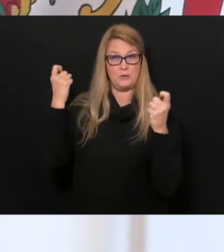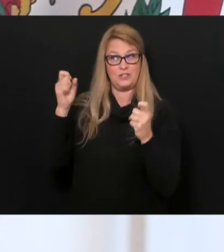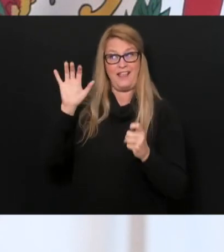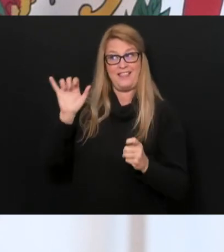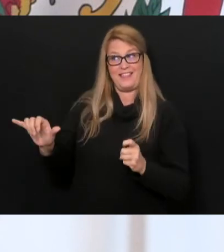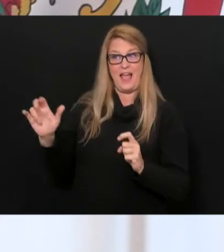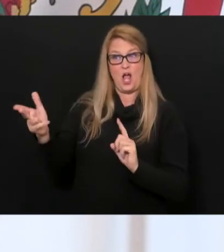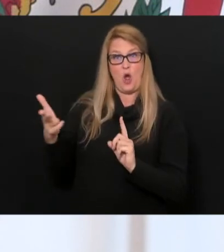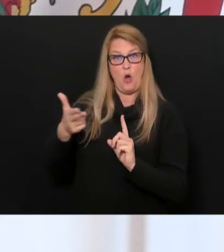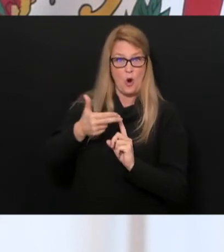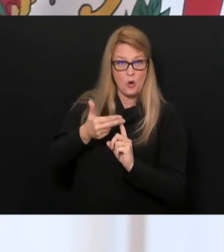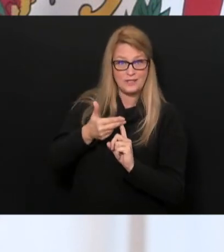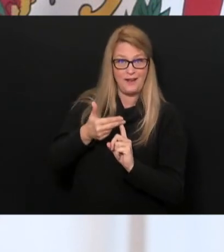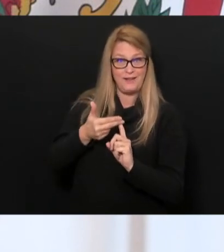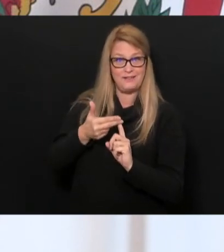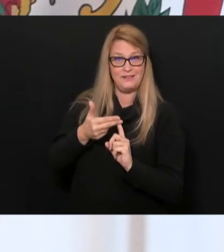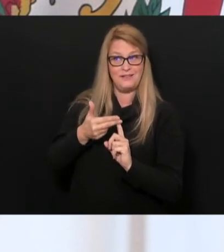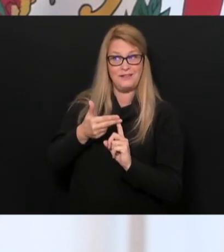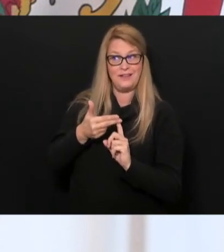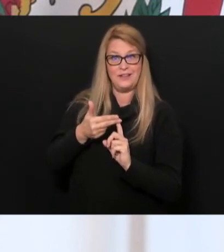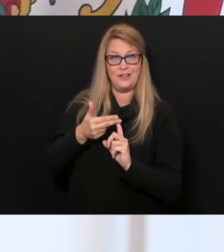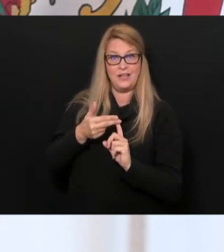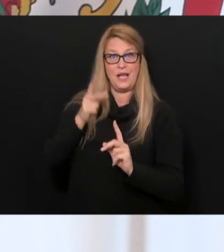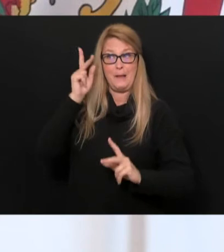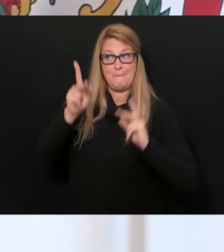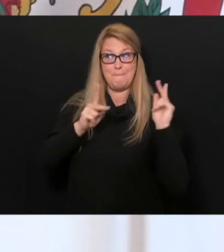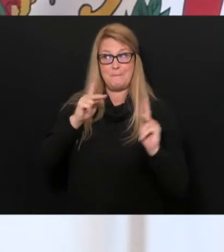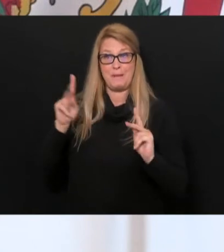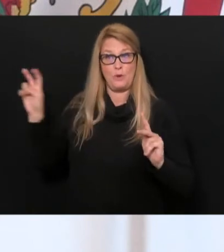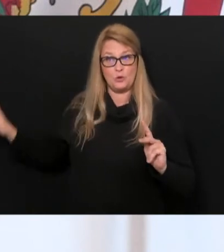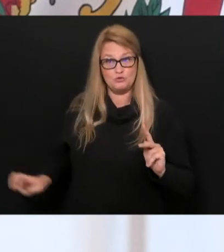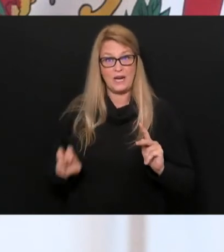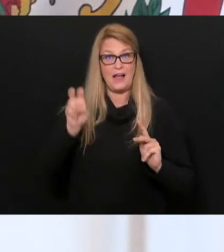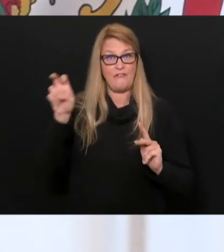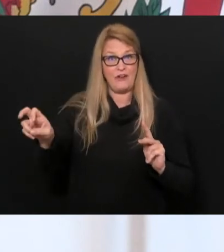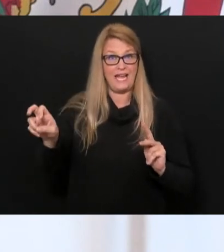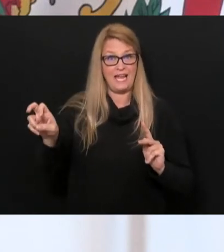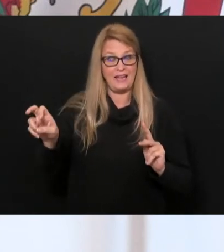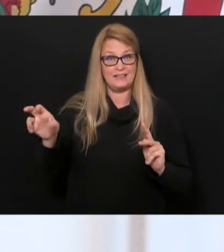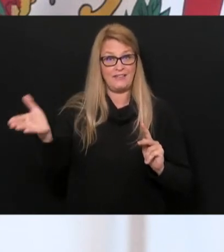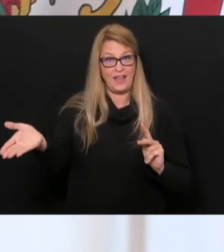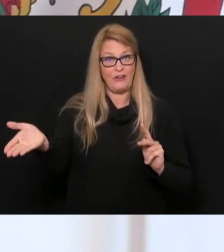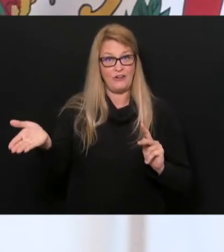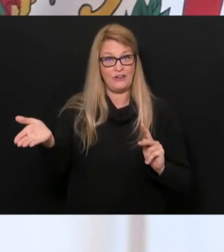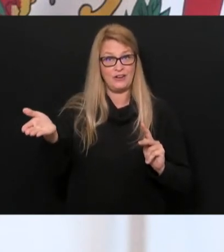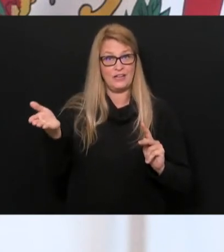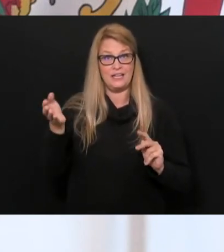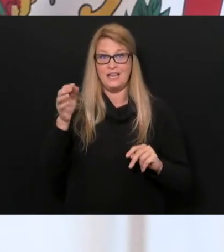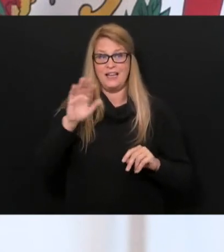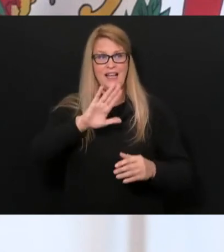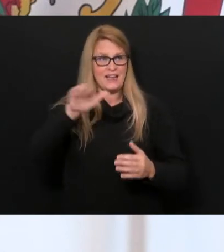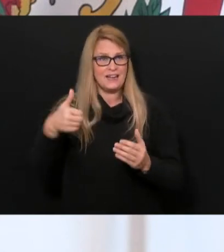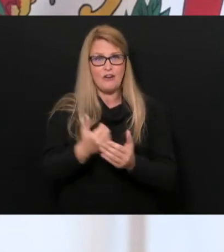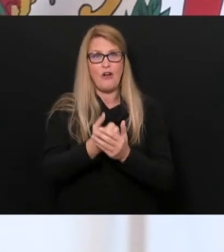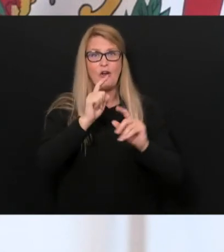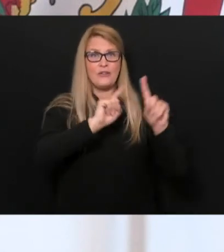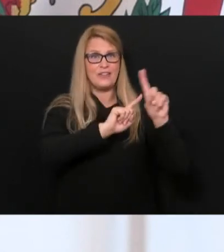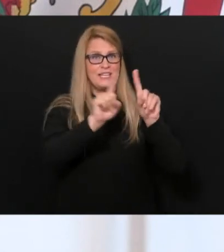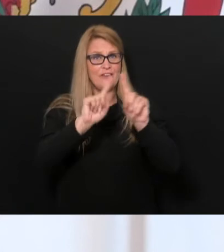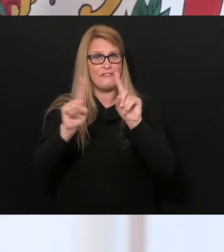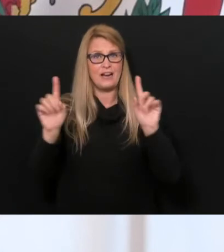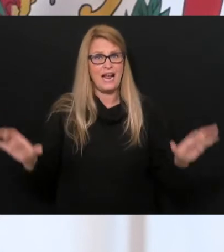which, you take in travelers from the standpoint of all the different activities that they have and that they